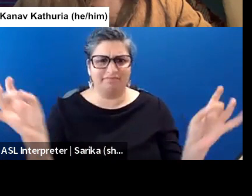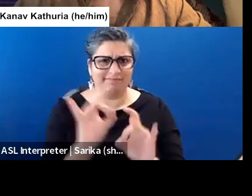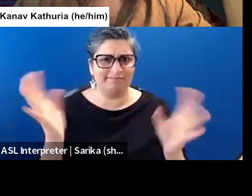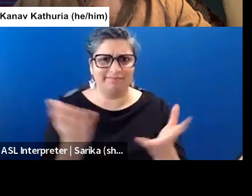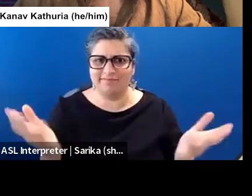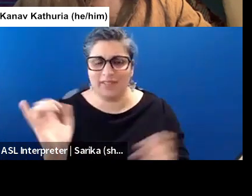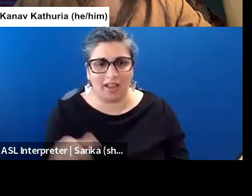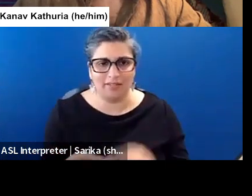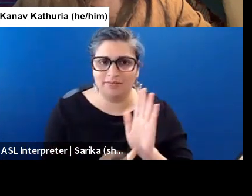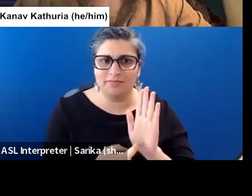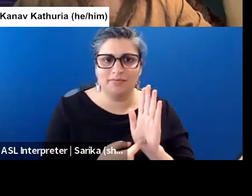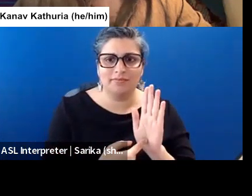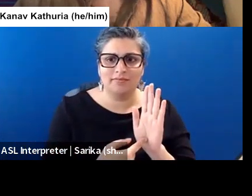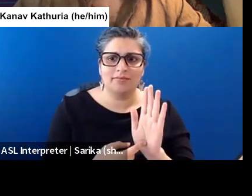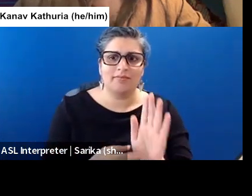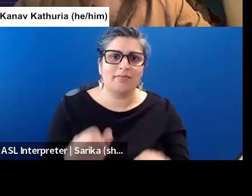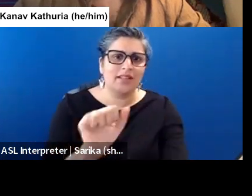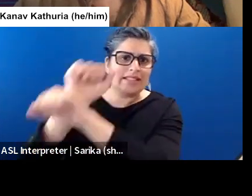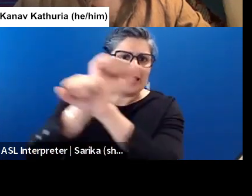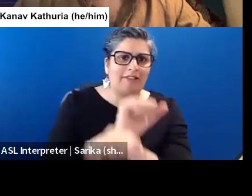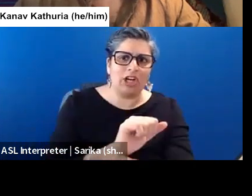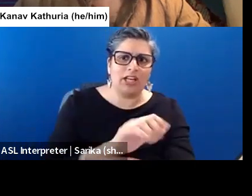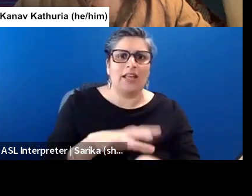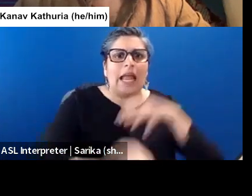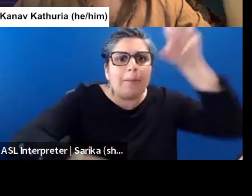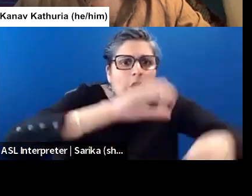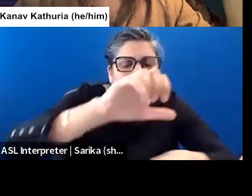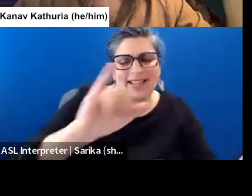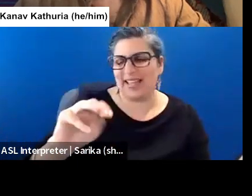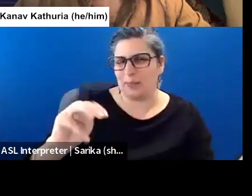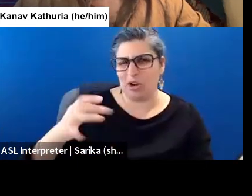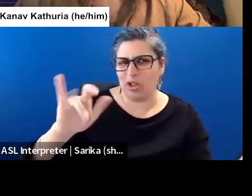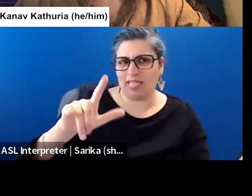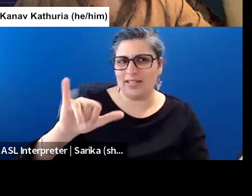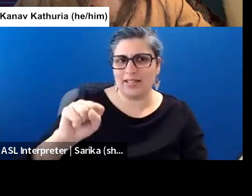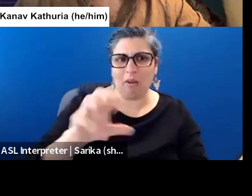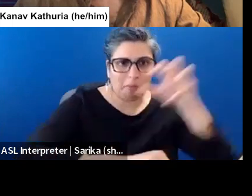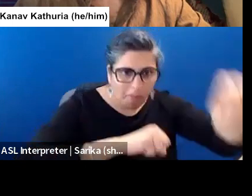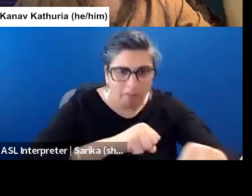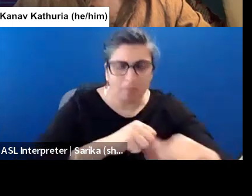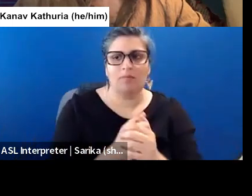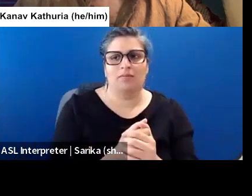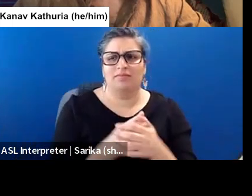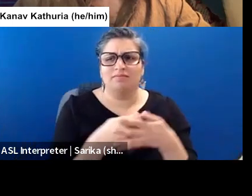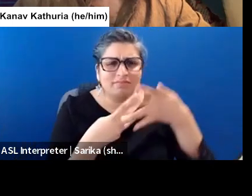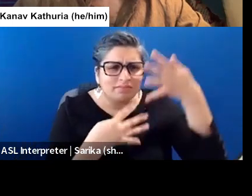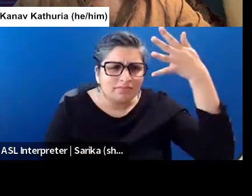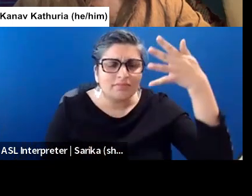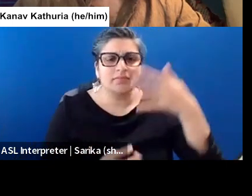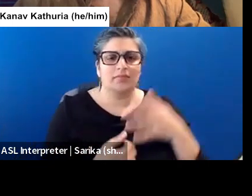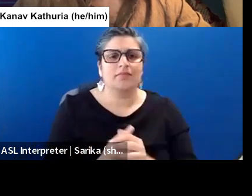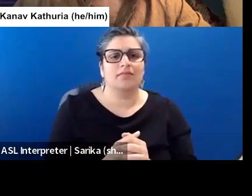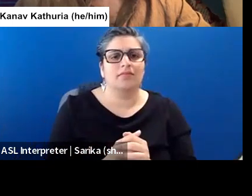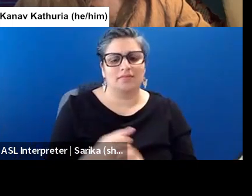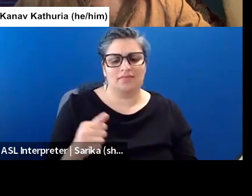like slavery, imperialism, and so forth, I've also come to think of it as something that we need